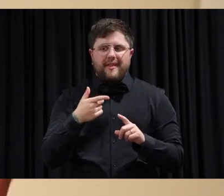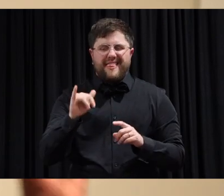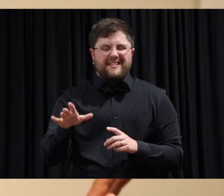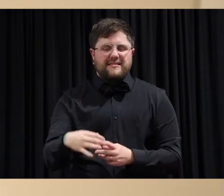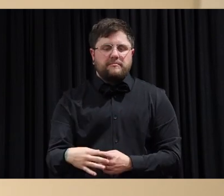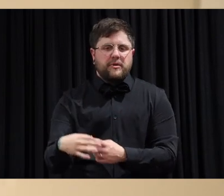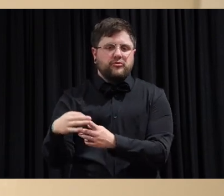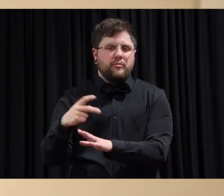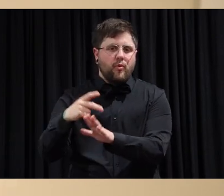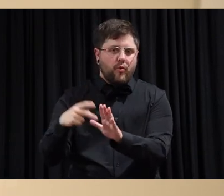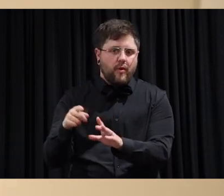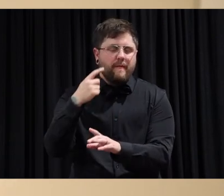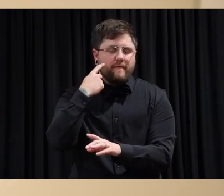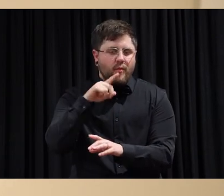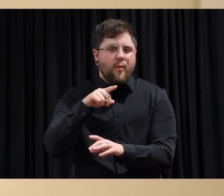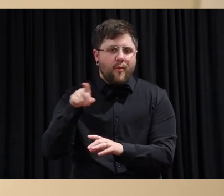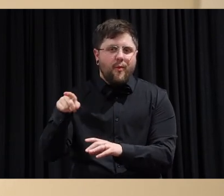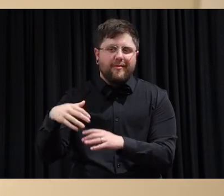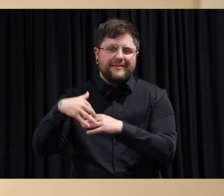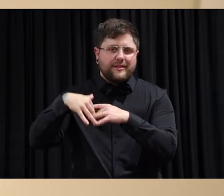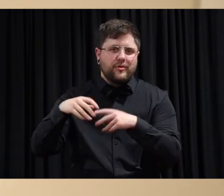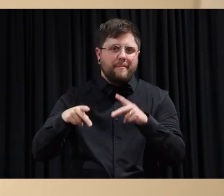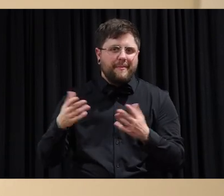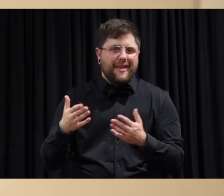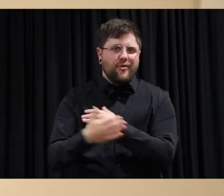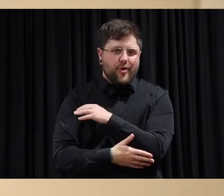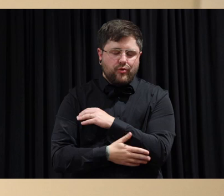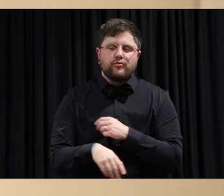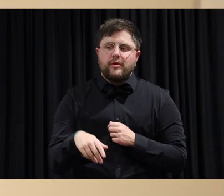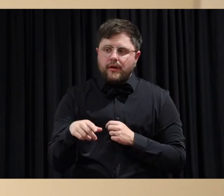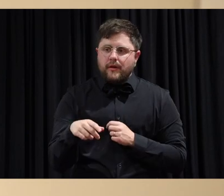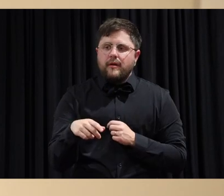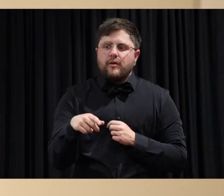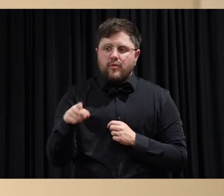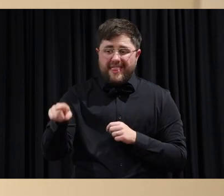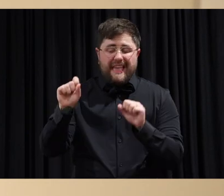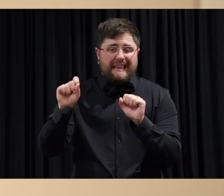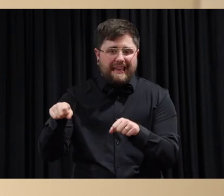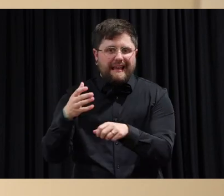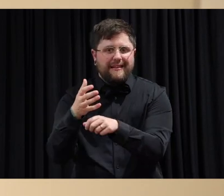special program for Native Americans in this country where they can get things like